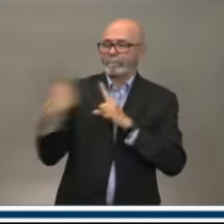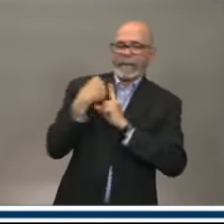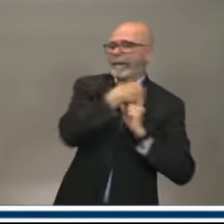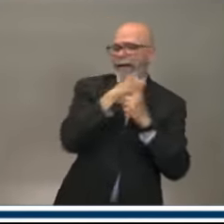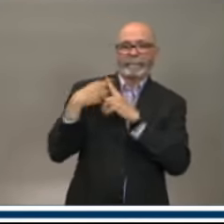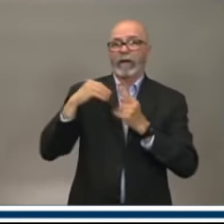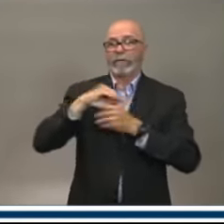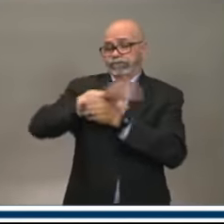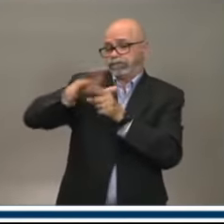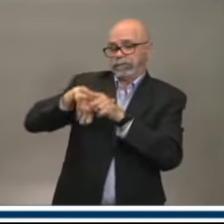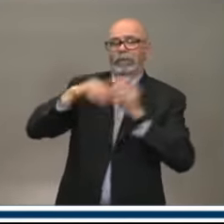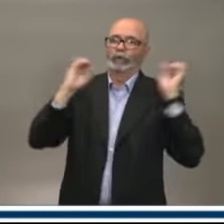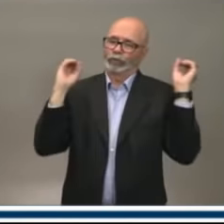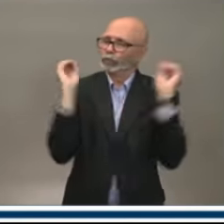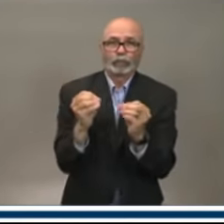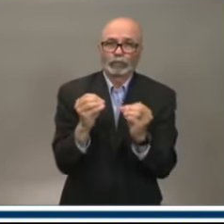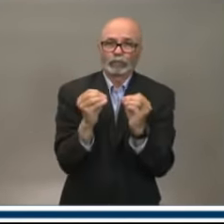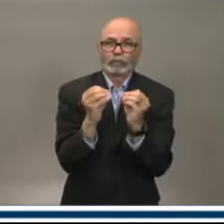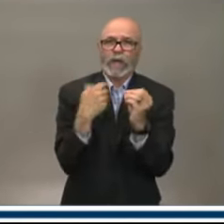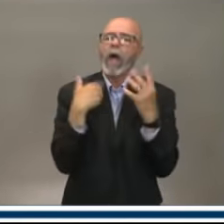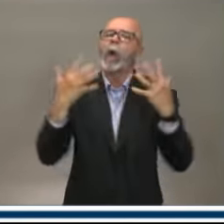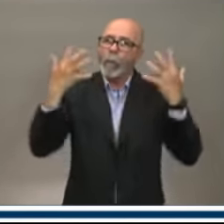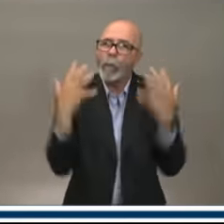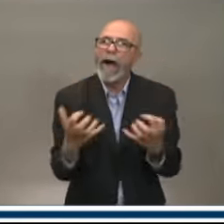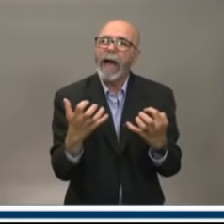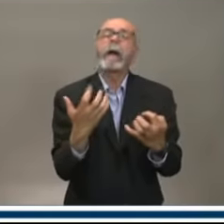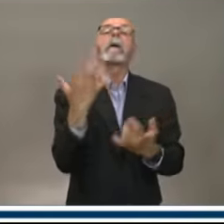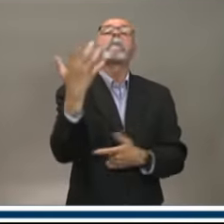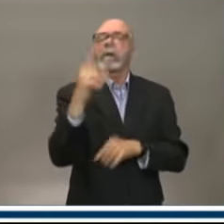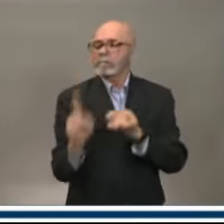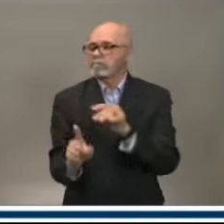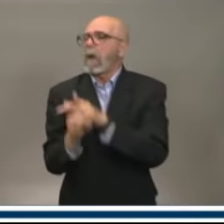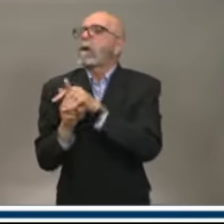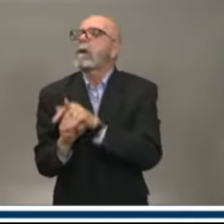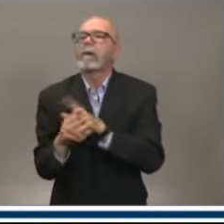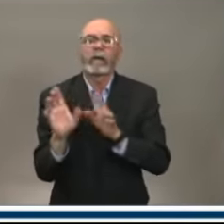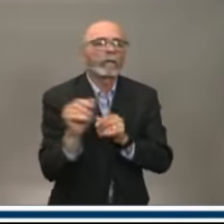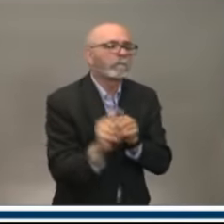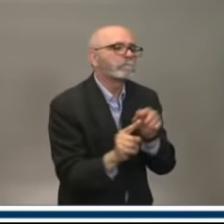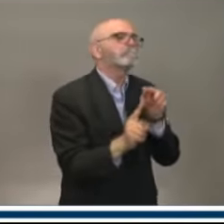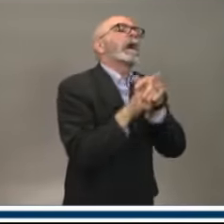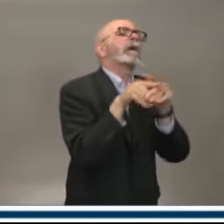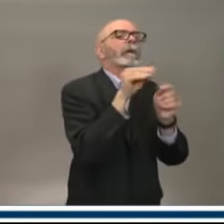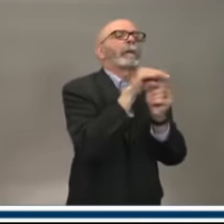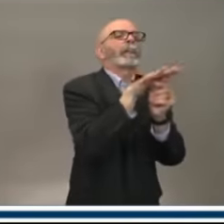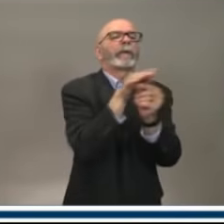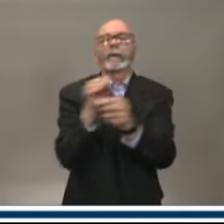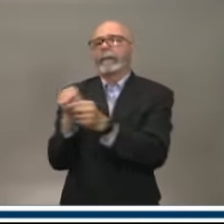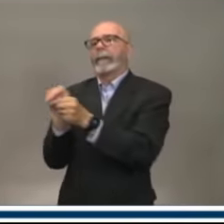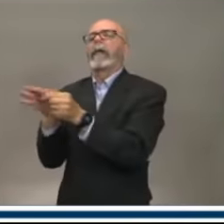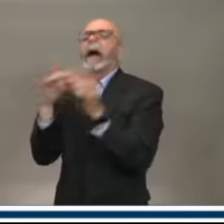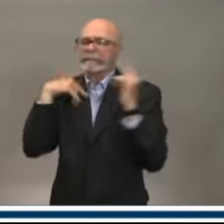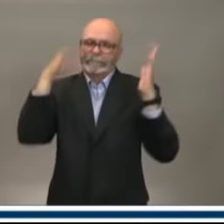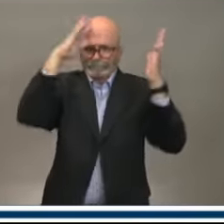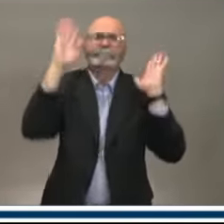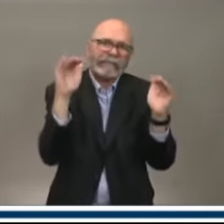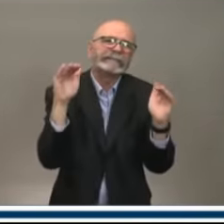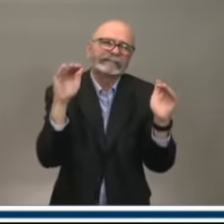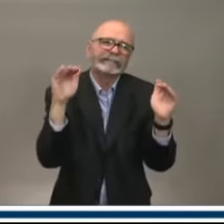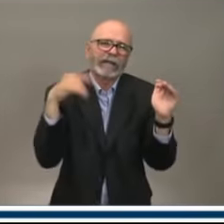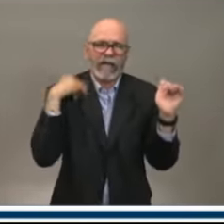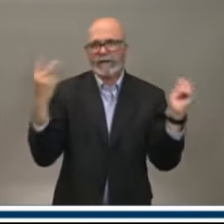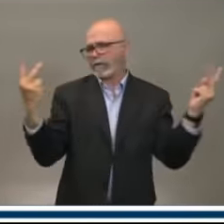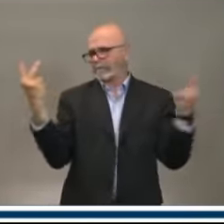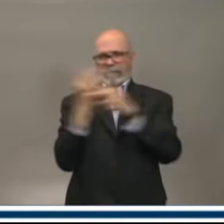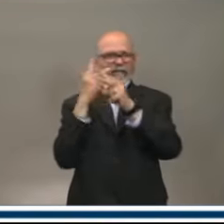be some modest transmission at a low level, and we're going to have to balance that, the need